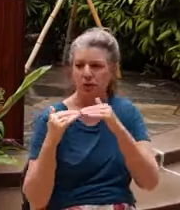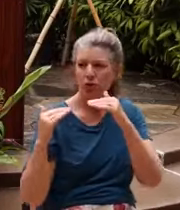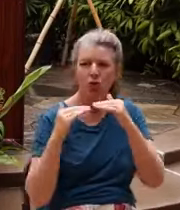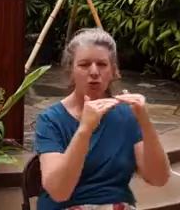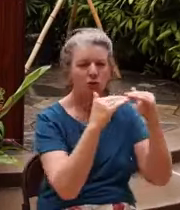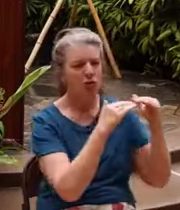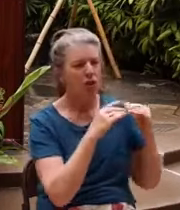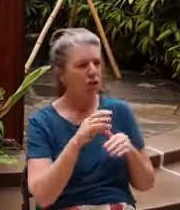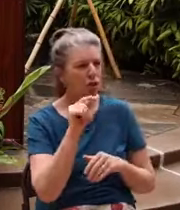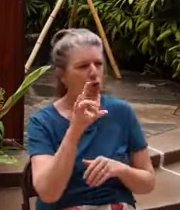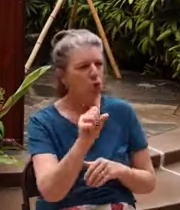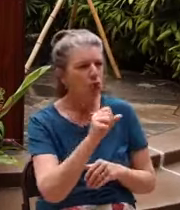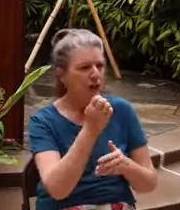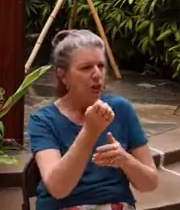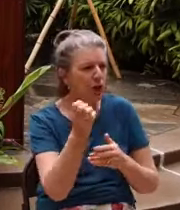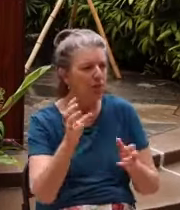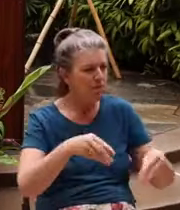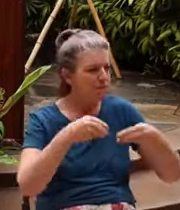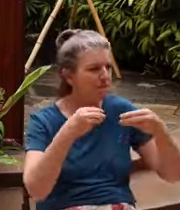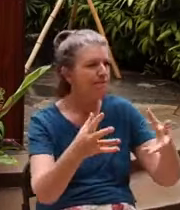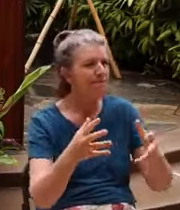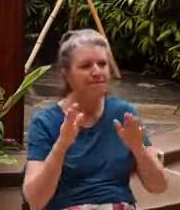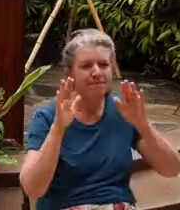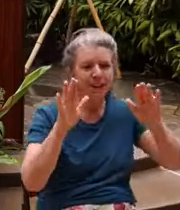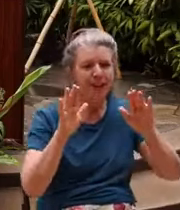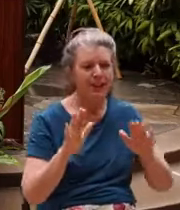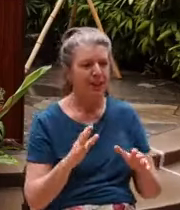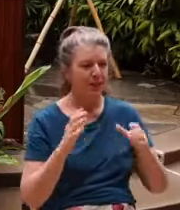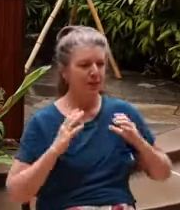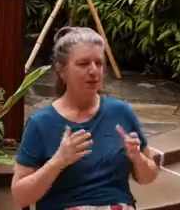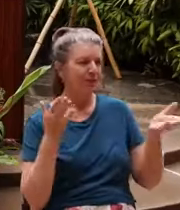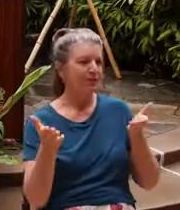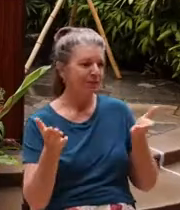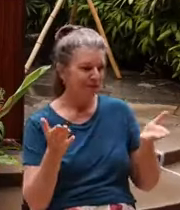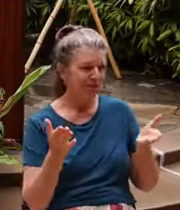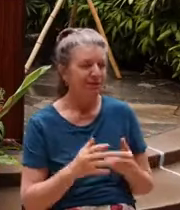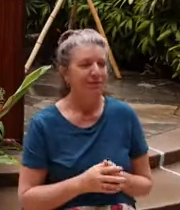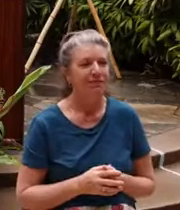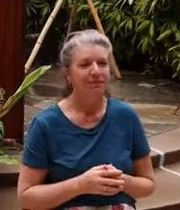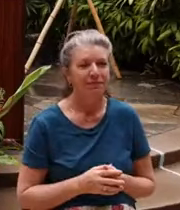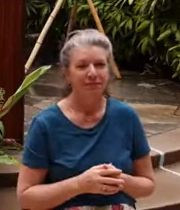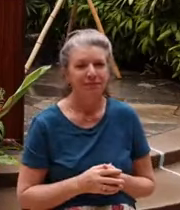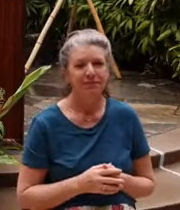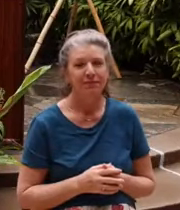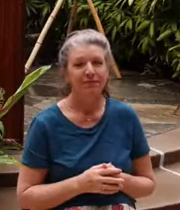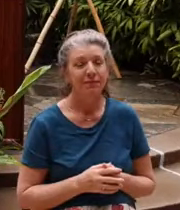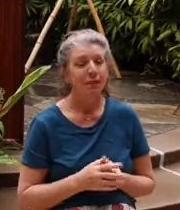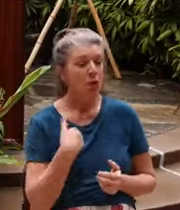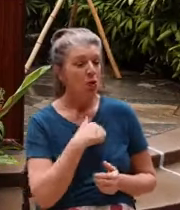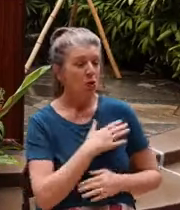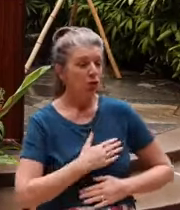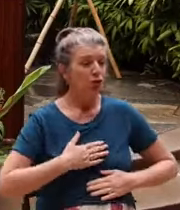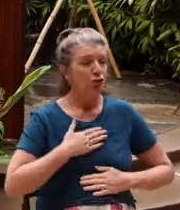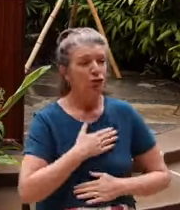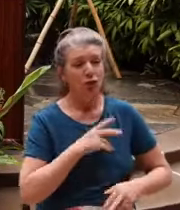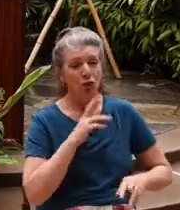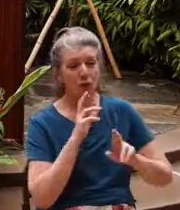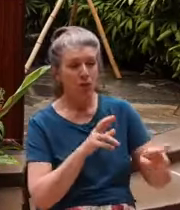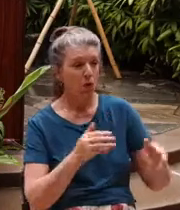and equipment to deliver excellent customer service. We are pleased to report that our